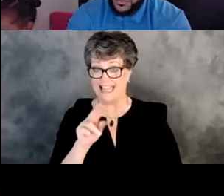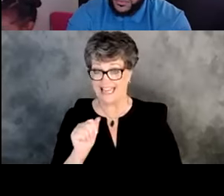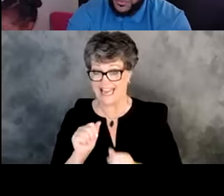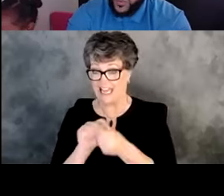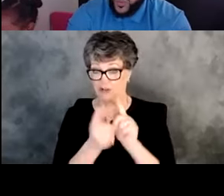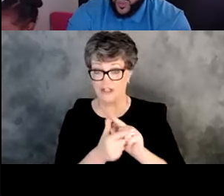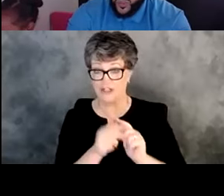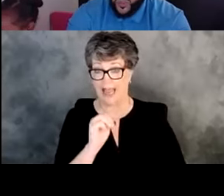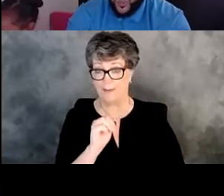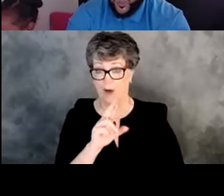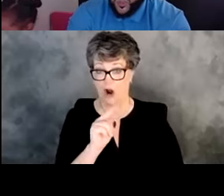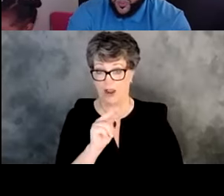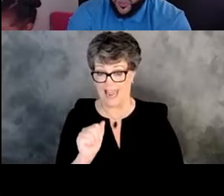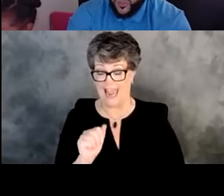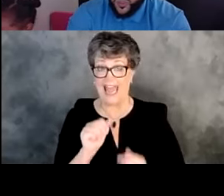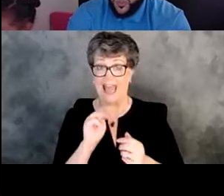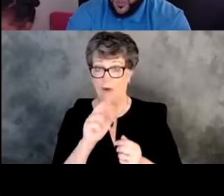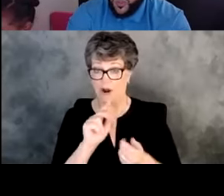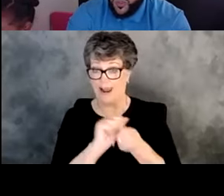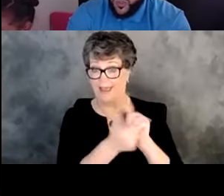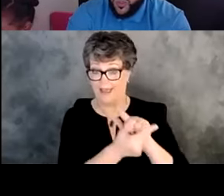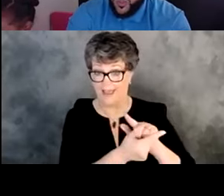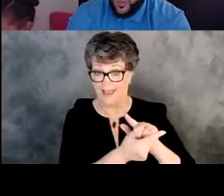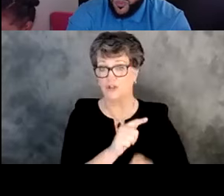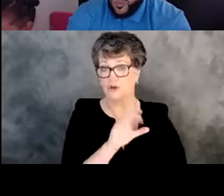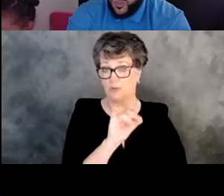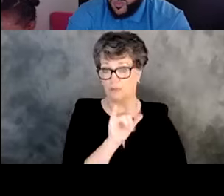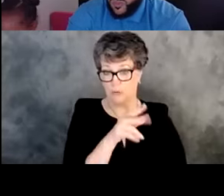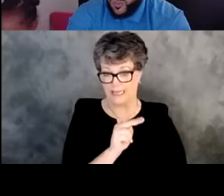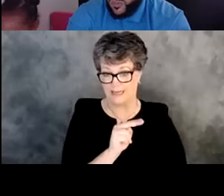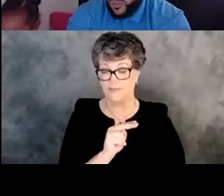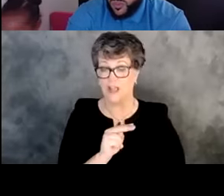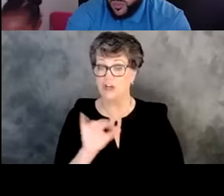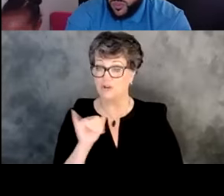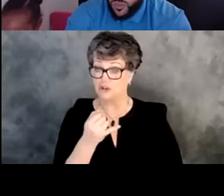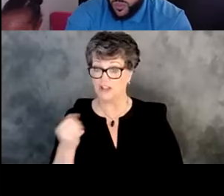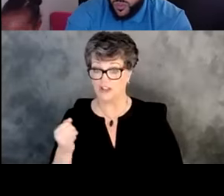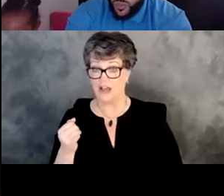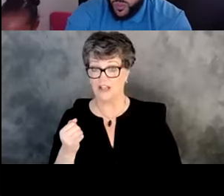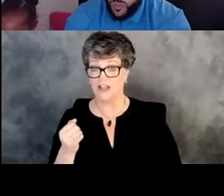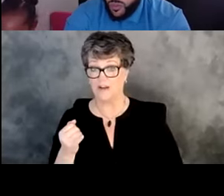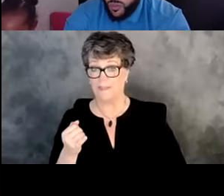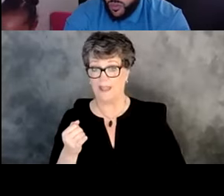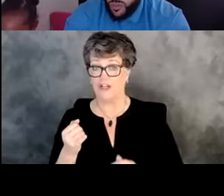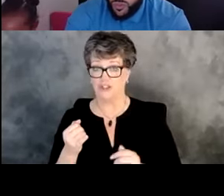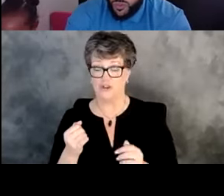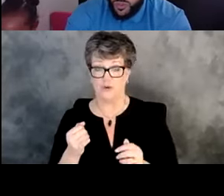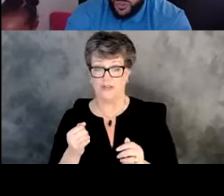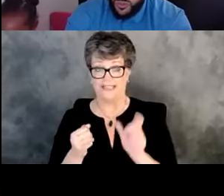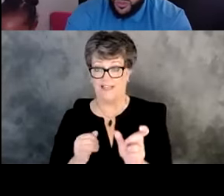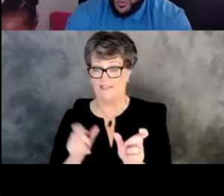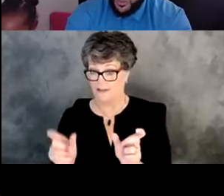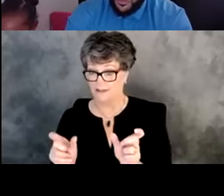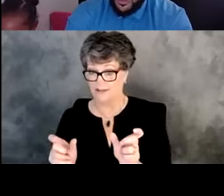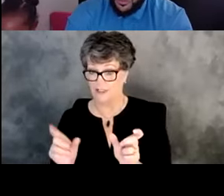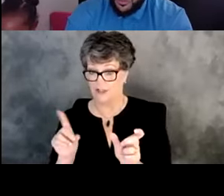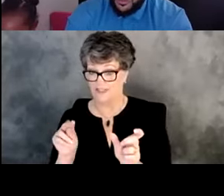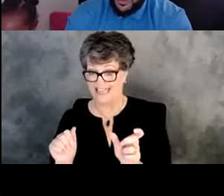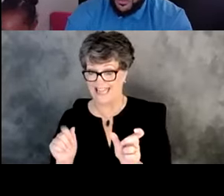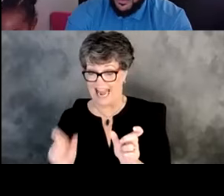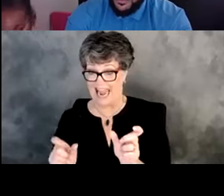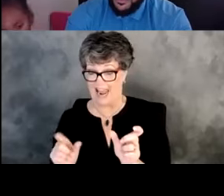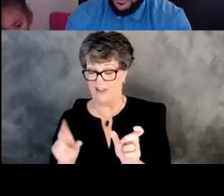to mRNA, mRNA gets translated into protein. So Johnson & Johnson did the step before mRNA and took the DNA for the